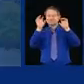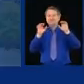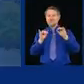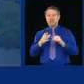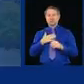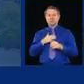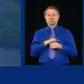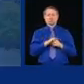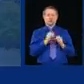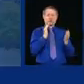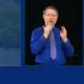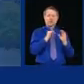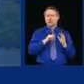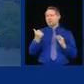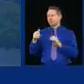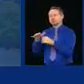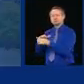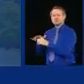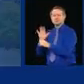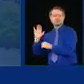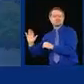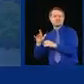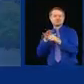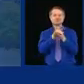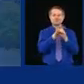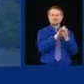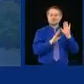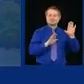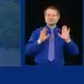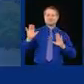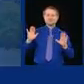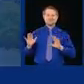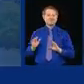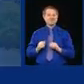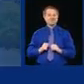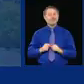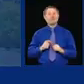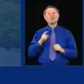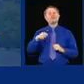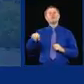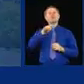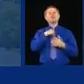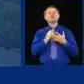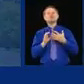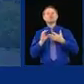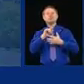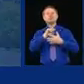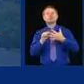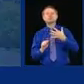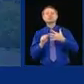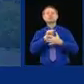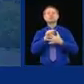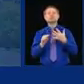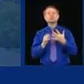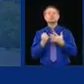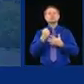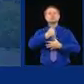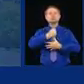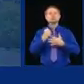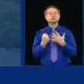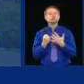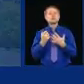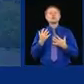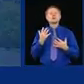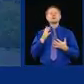other regions in this state. Right now, by the criteria that we have, which is basically from the federal